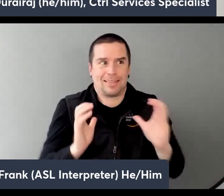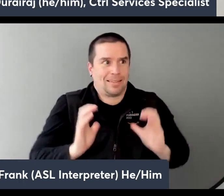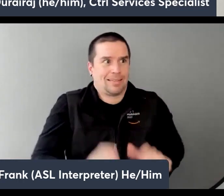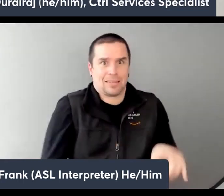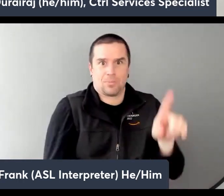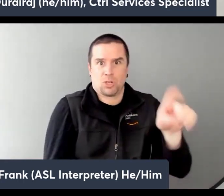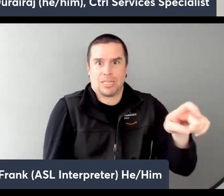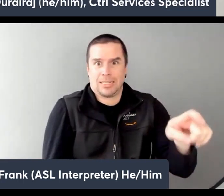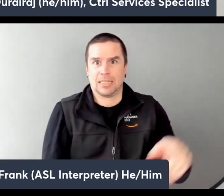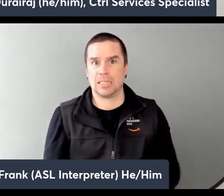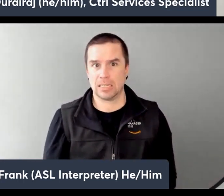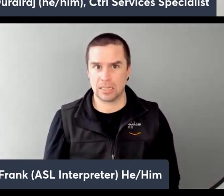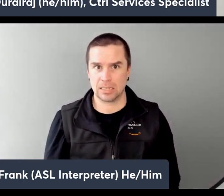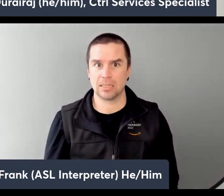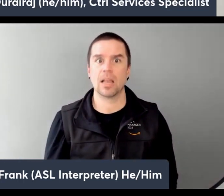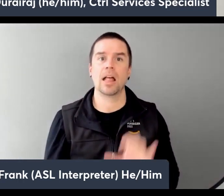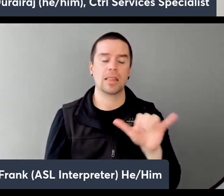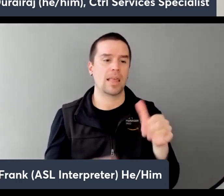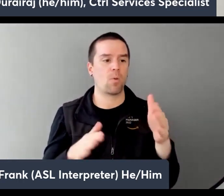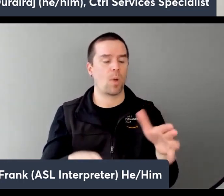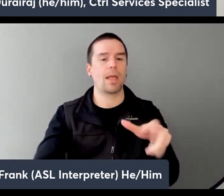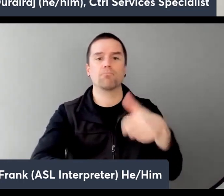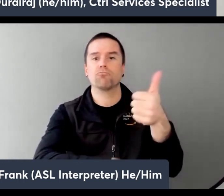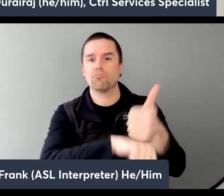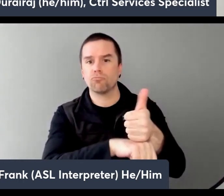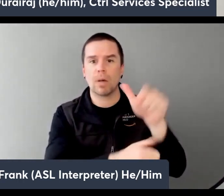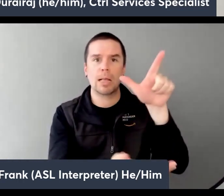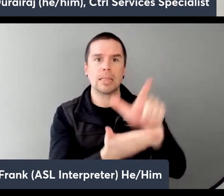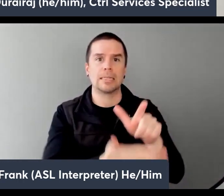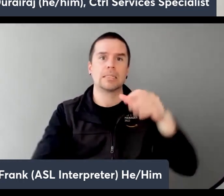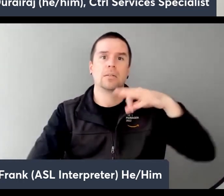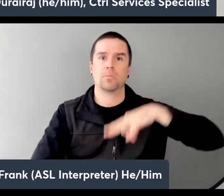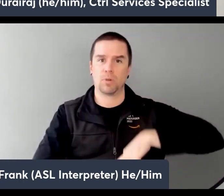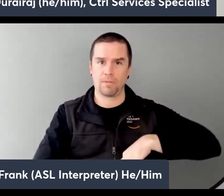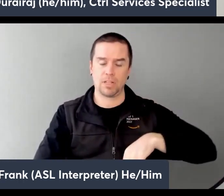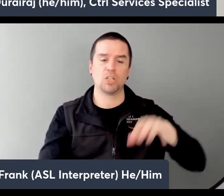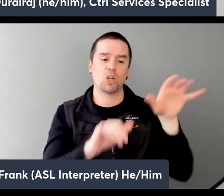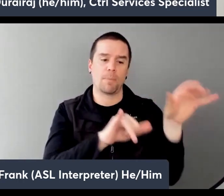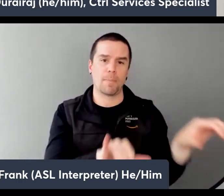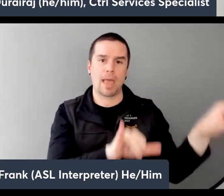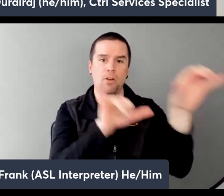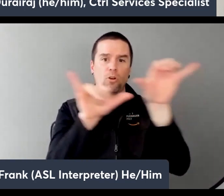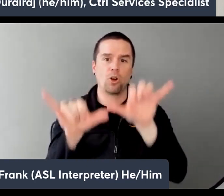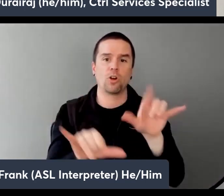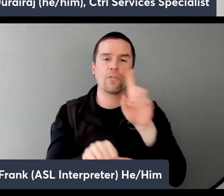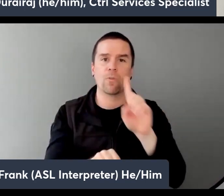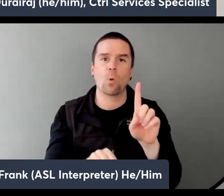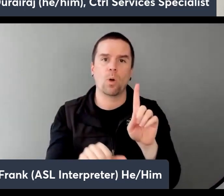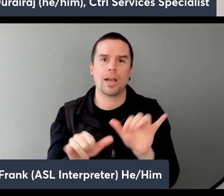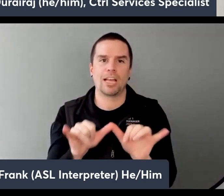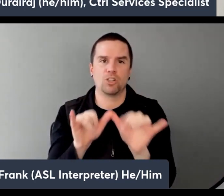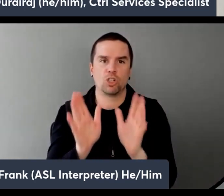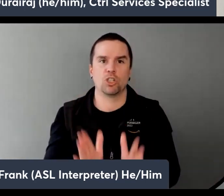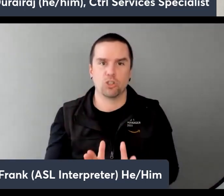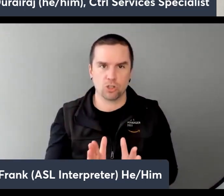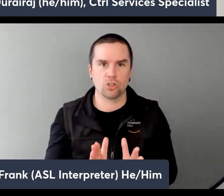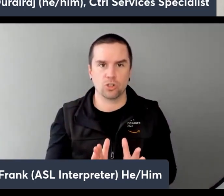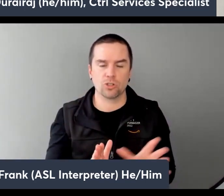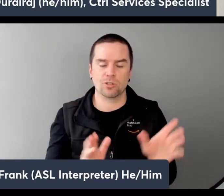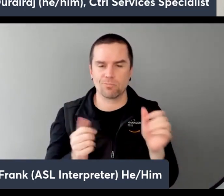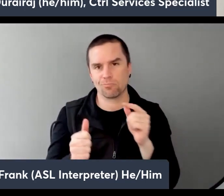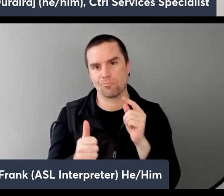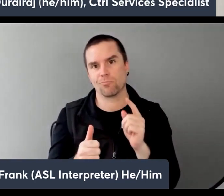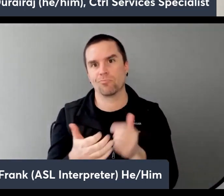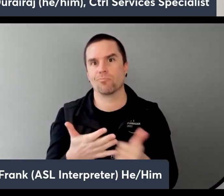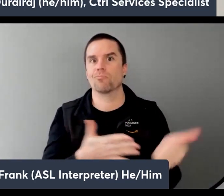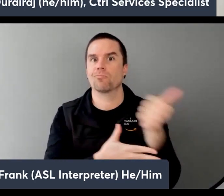you're enforcing the least privilege pattern for access to your engineers. Another one being data